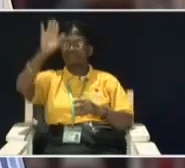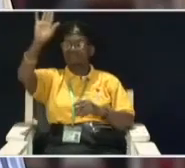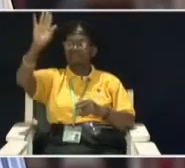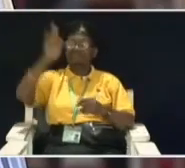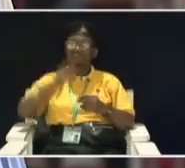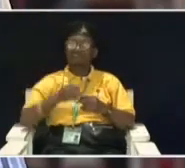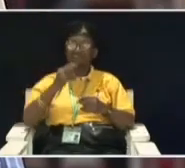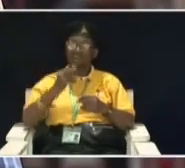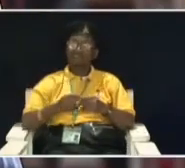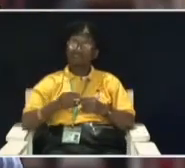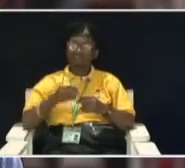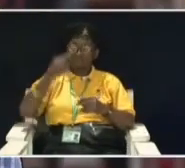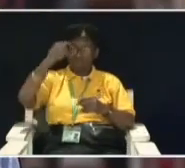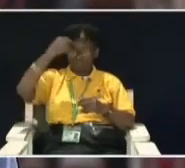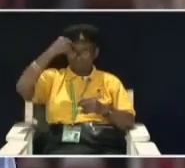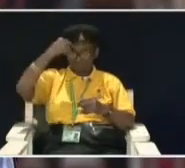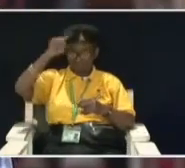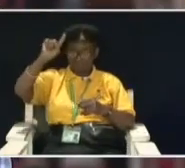for cover.